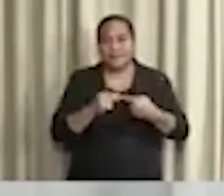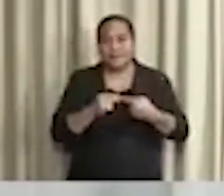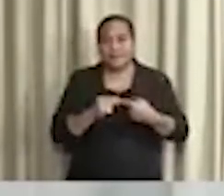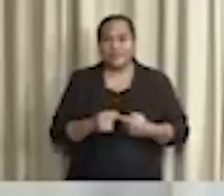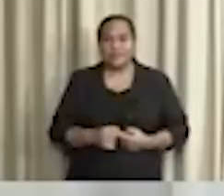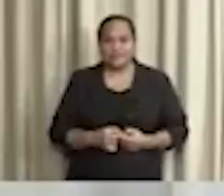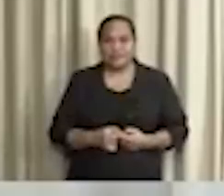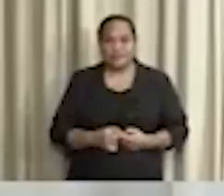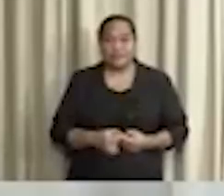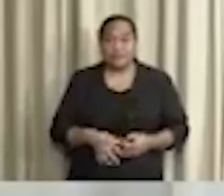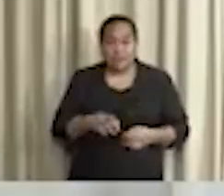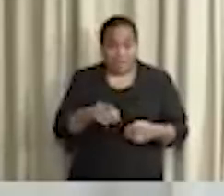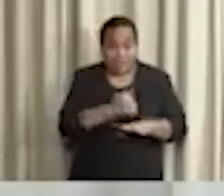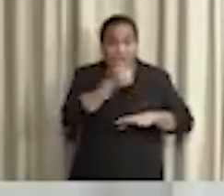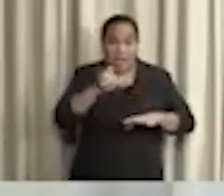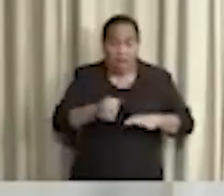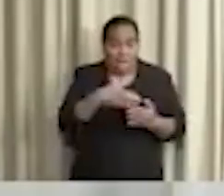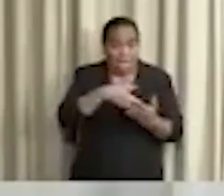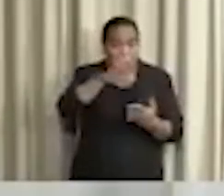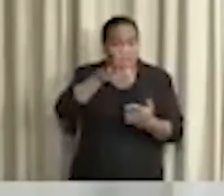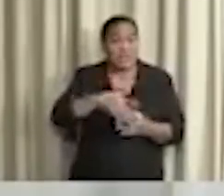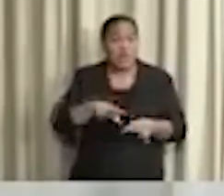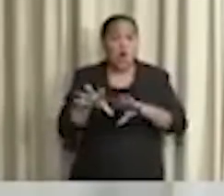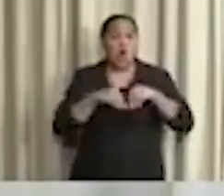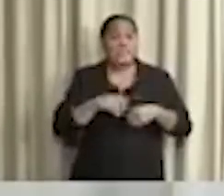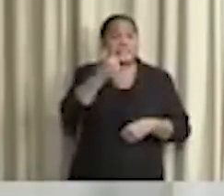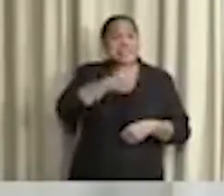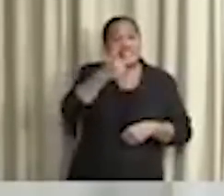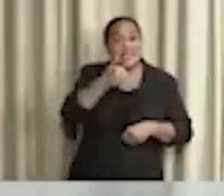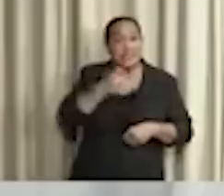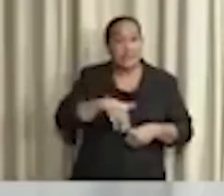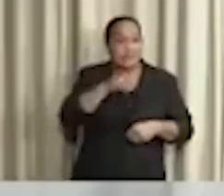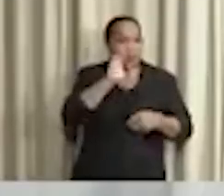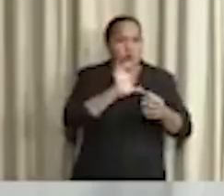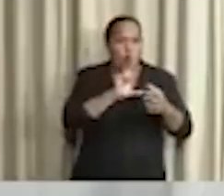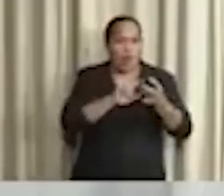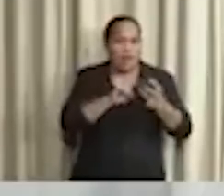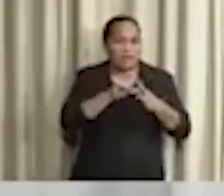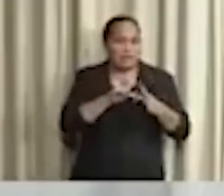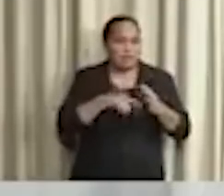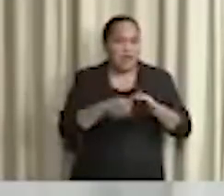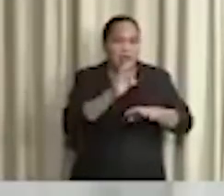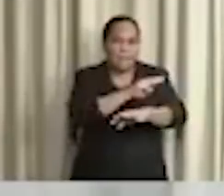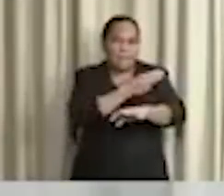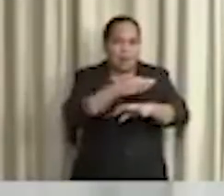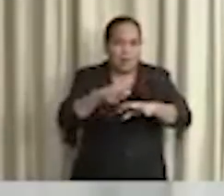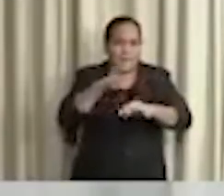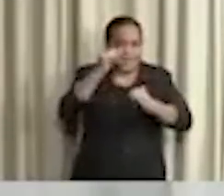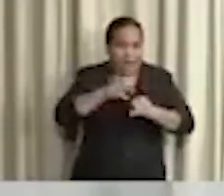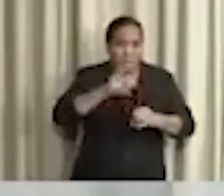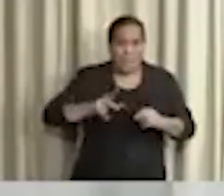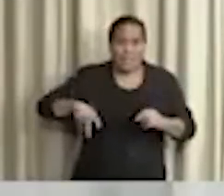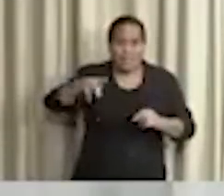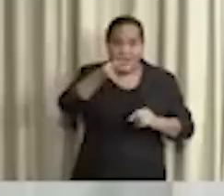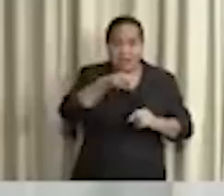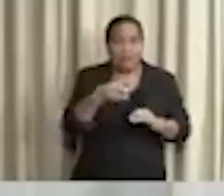the Cabinet approving the hosting of the 16th session of Codex Committee North America and Southwest Pacific,